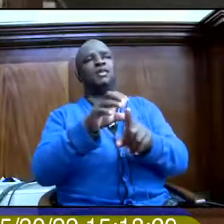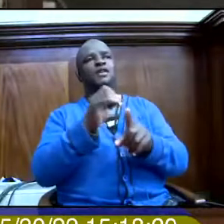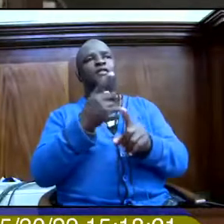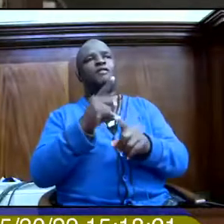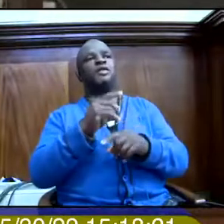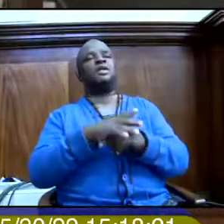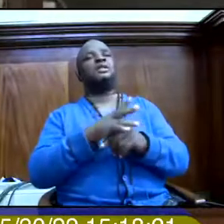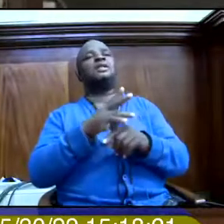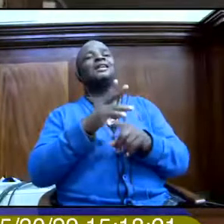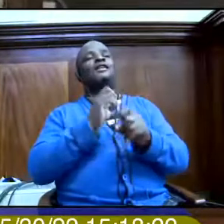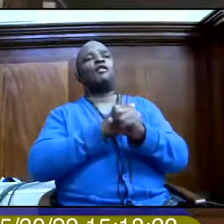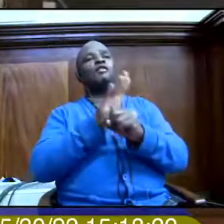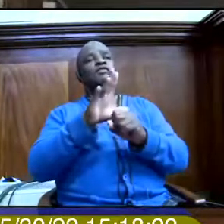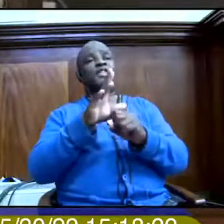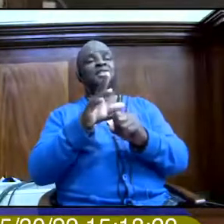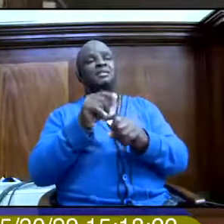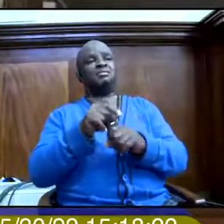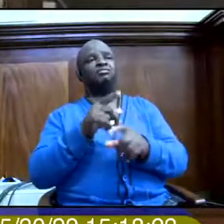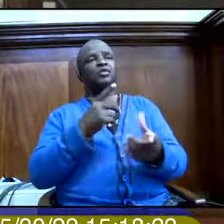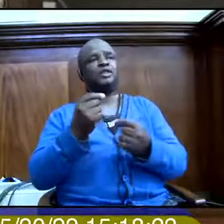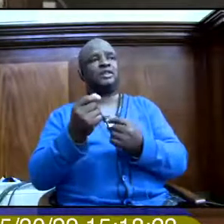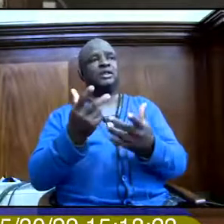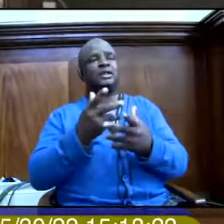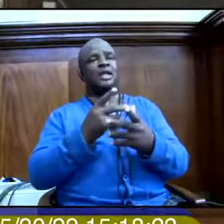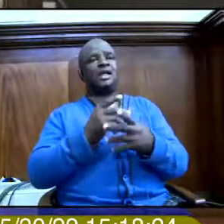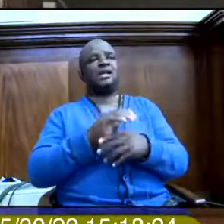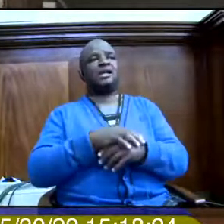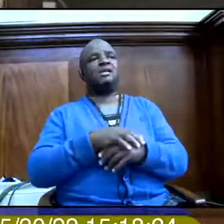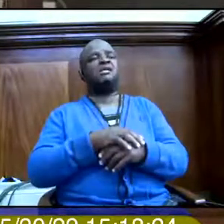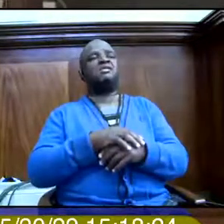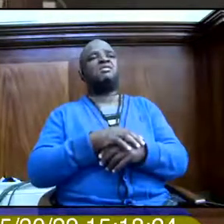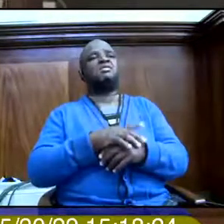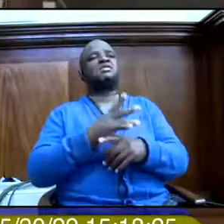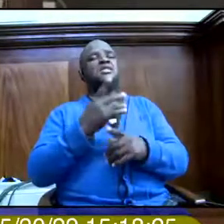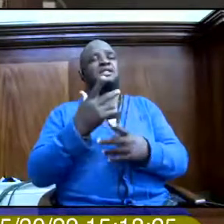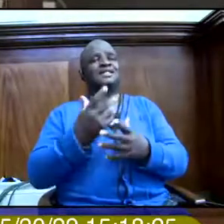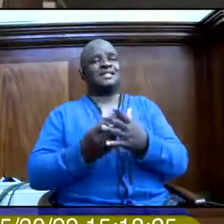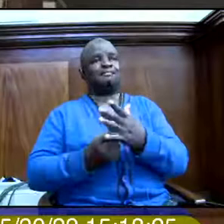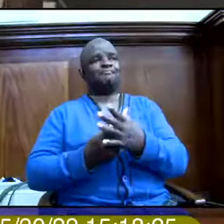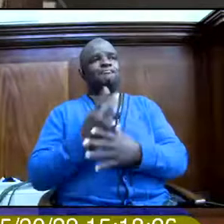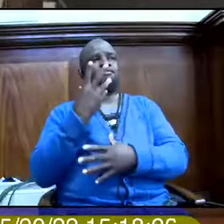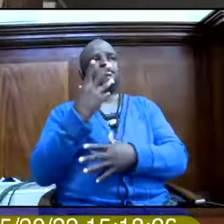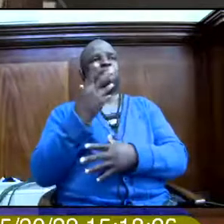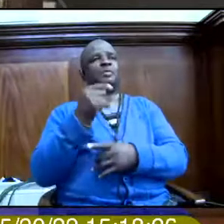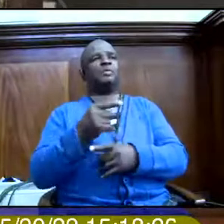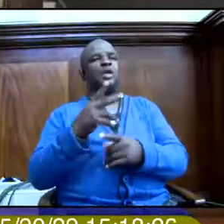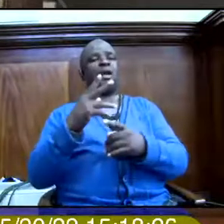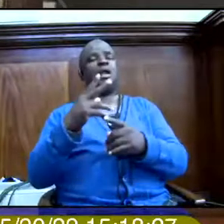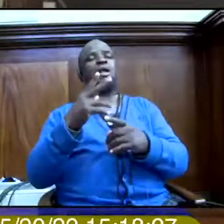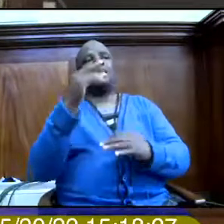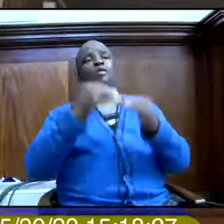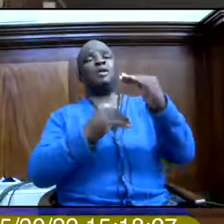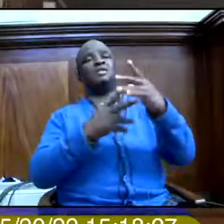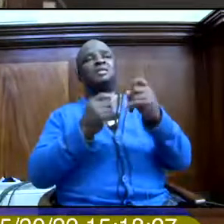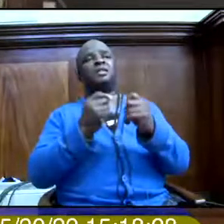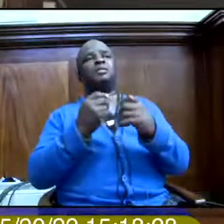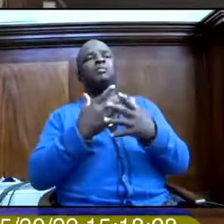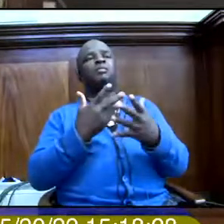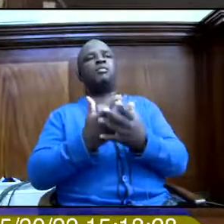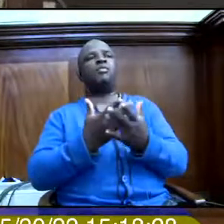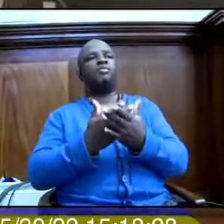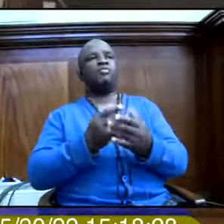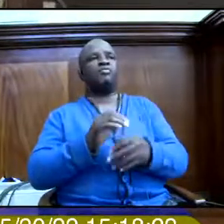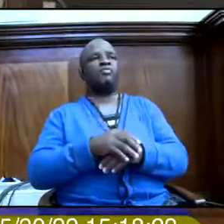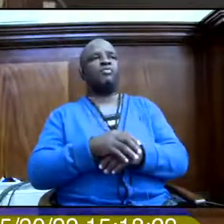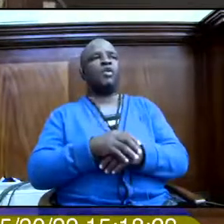allies the covet 19 catastrophe has amplified these inequalities the biggest cause of